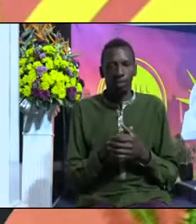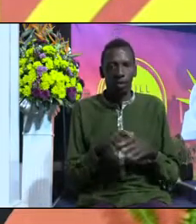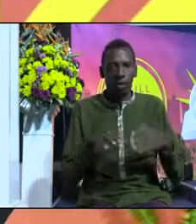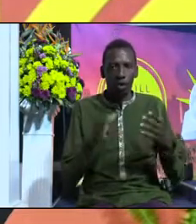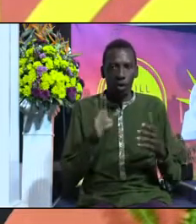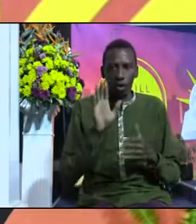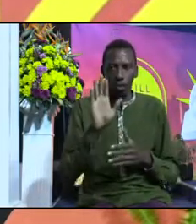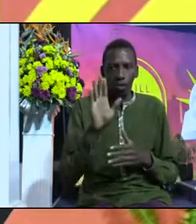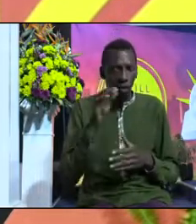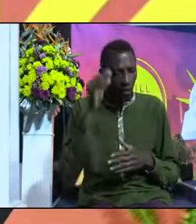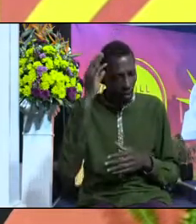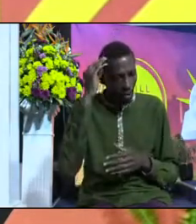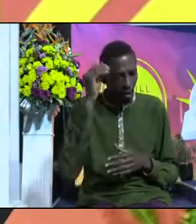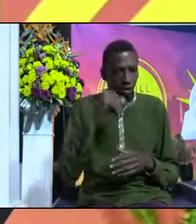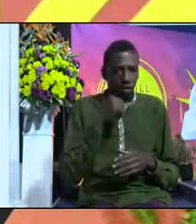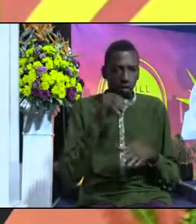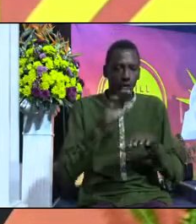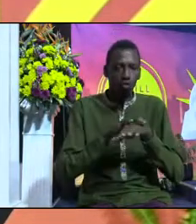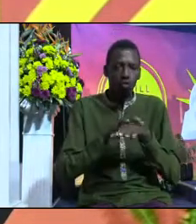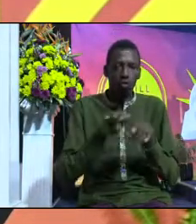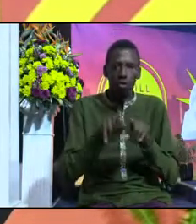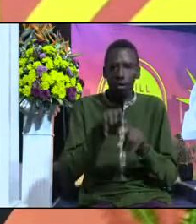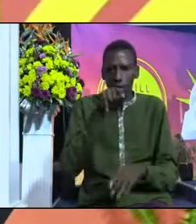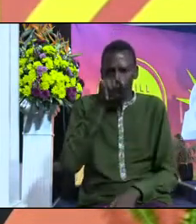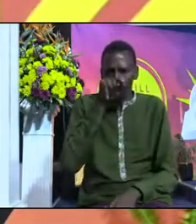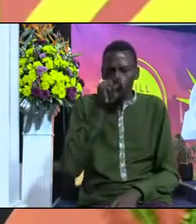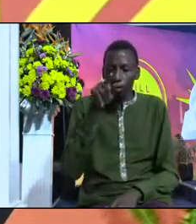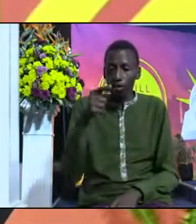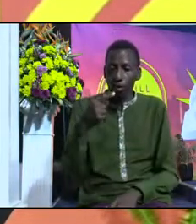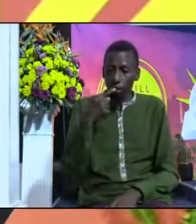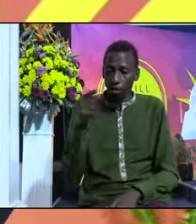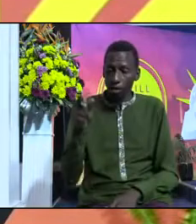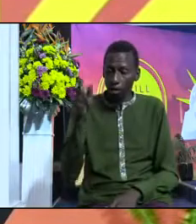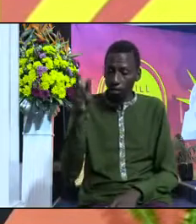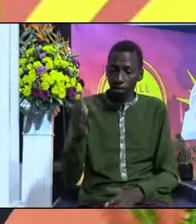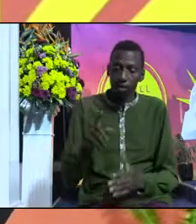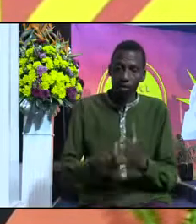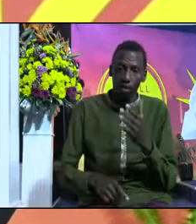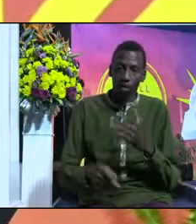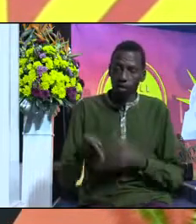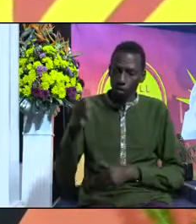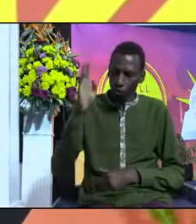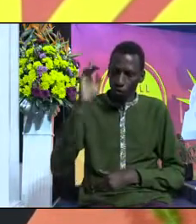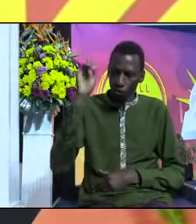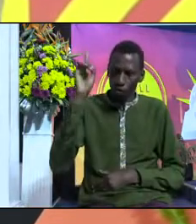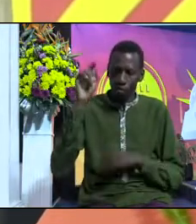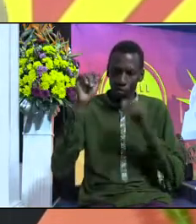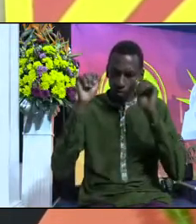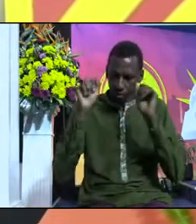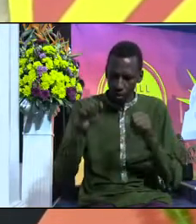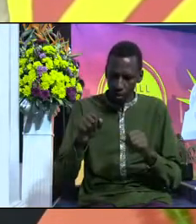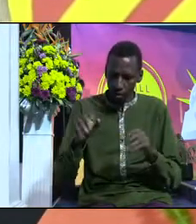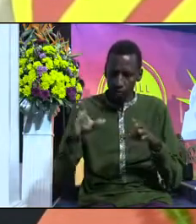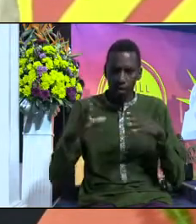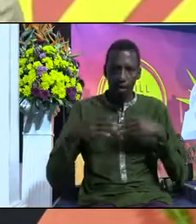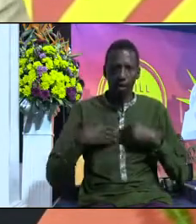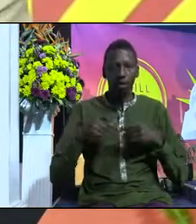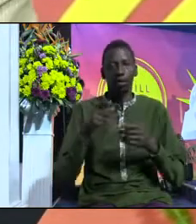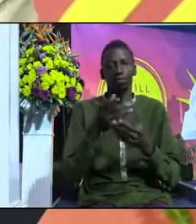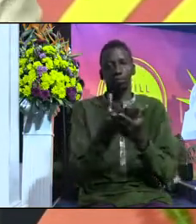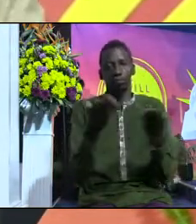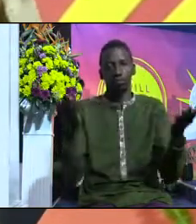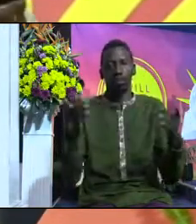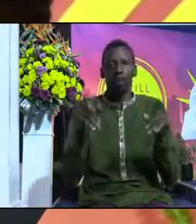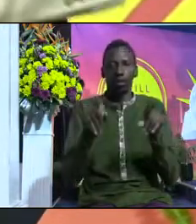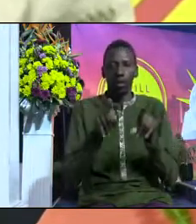as good as a white person. You tell that person that God can take you just as you are